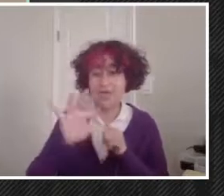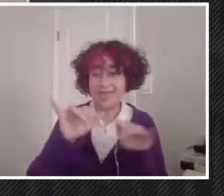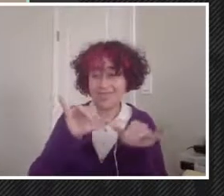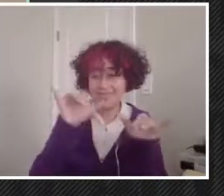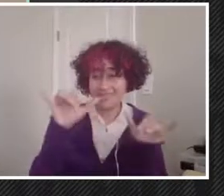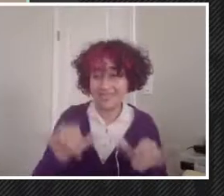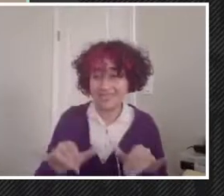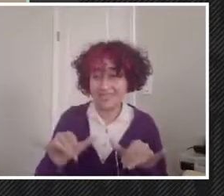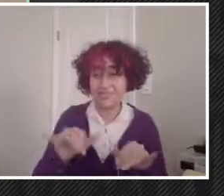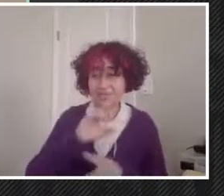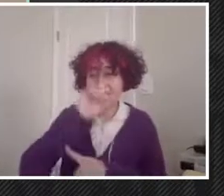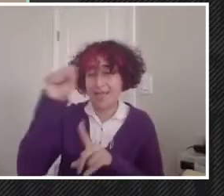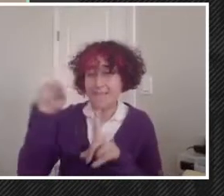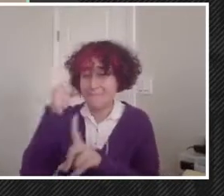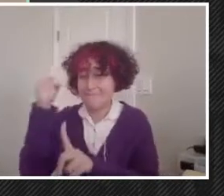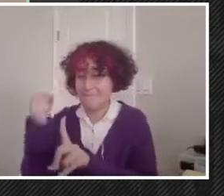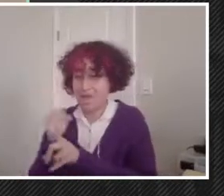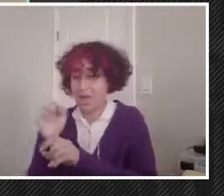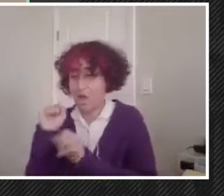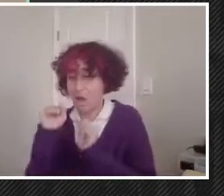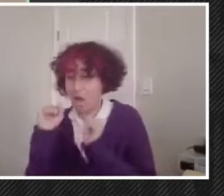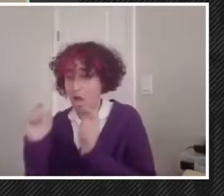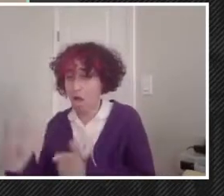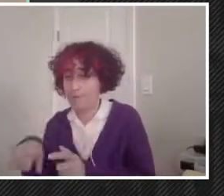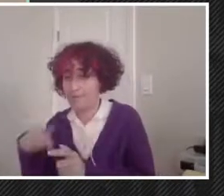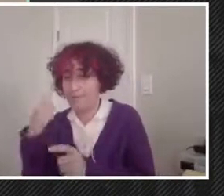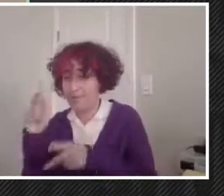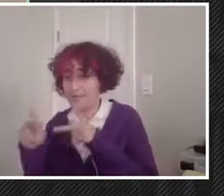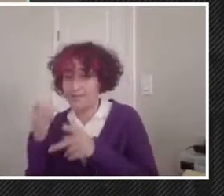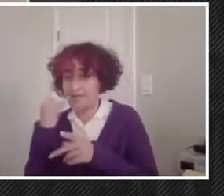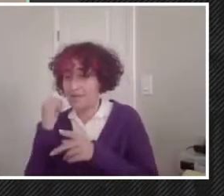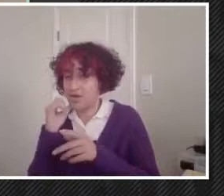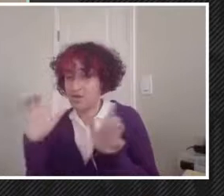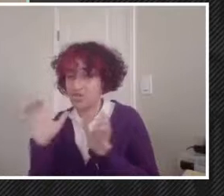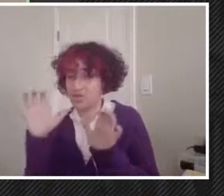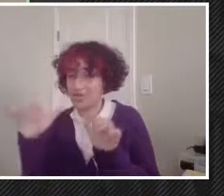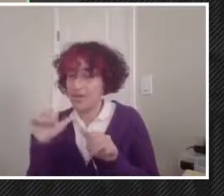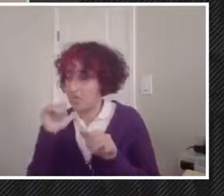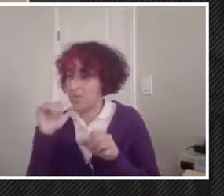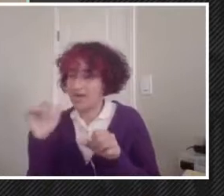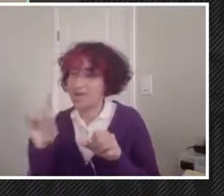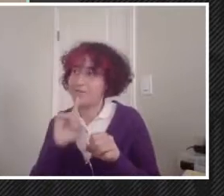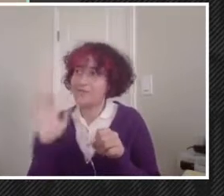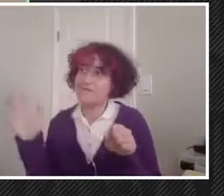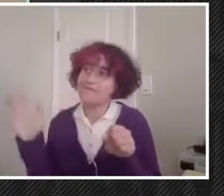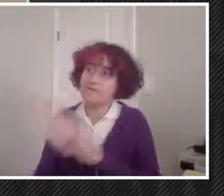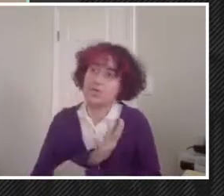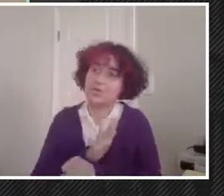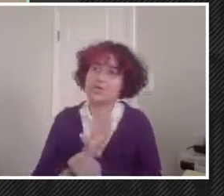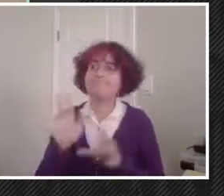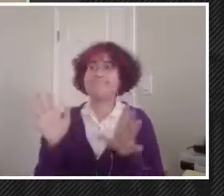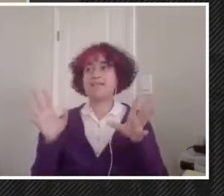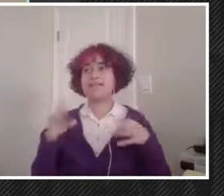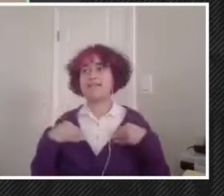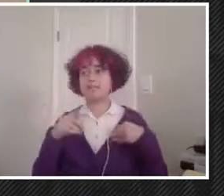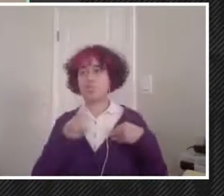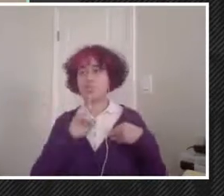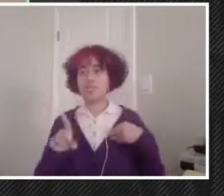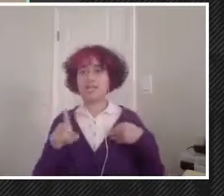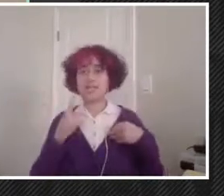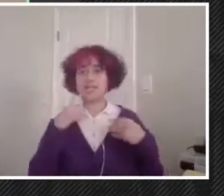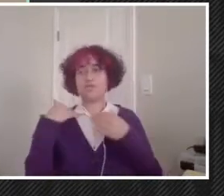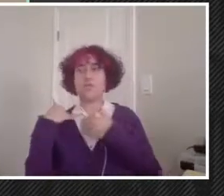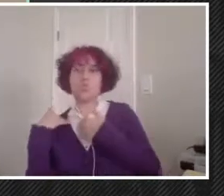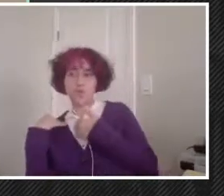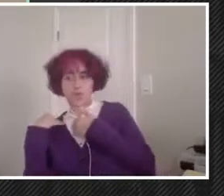people. And if we're not doing that, then we're not really fully accepting the reality of the way that the structures